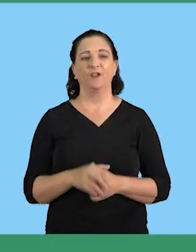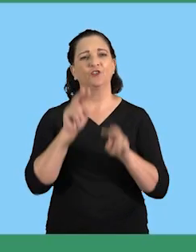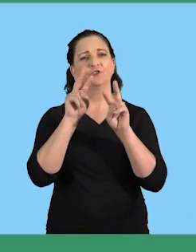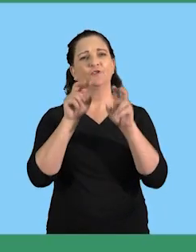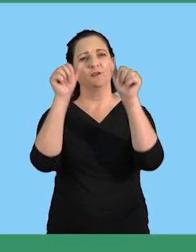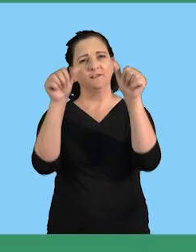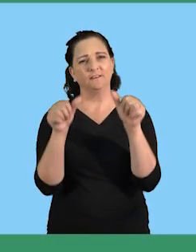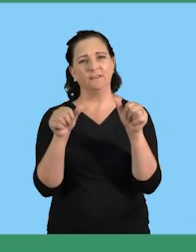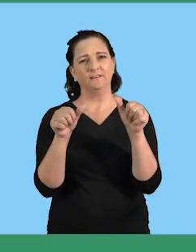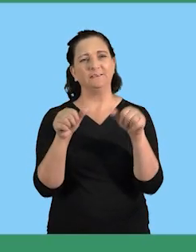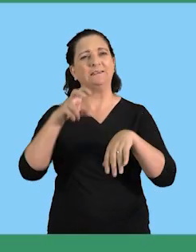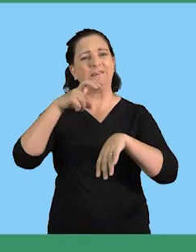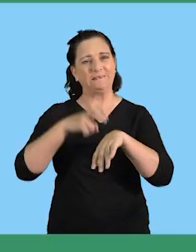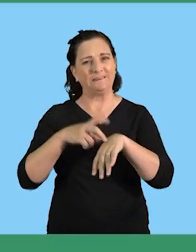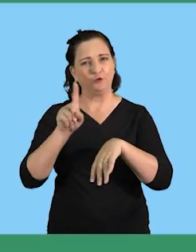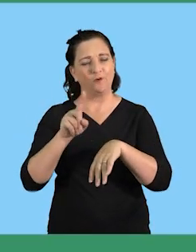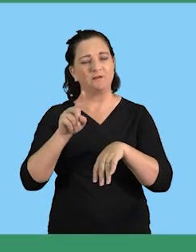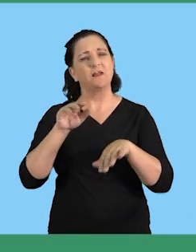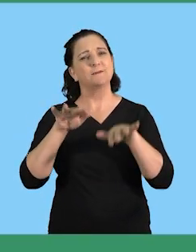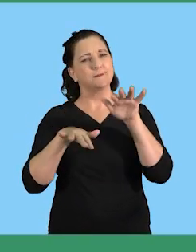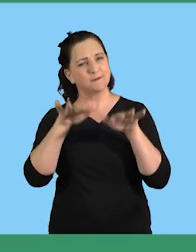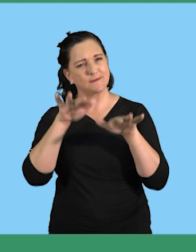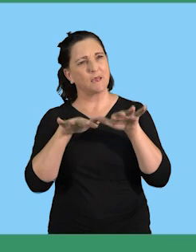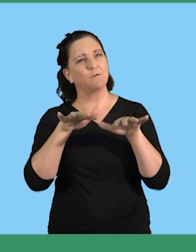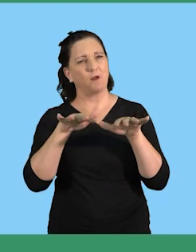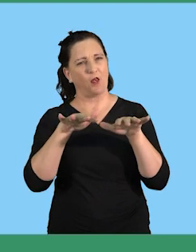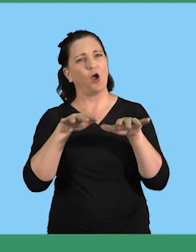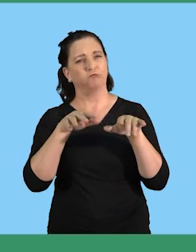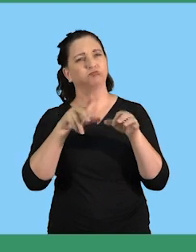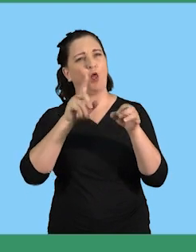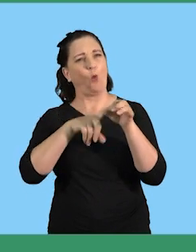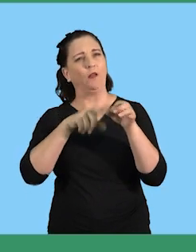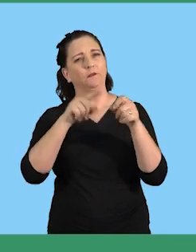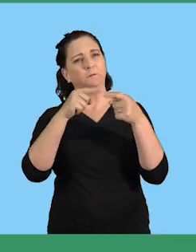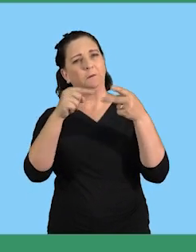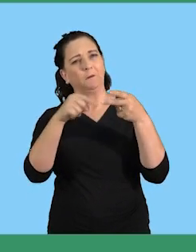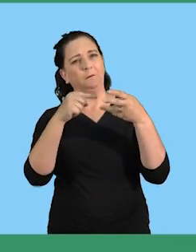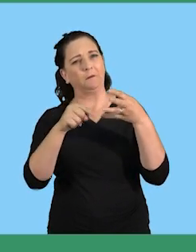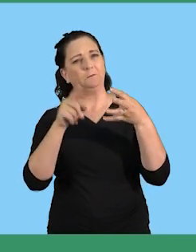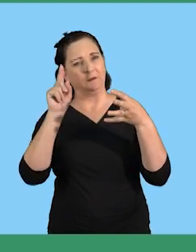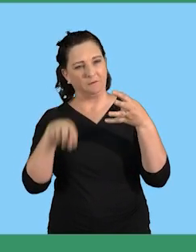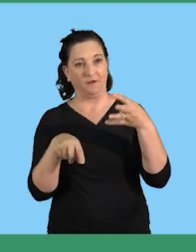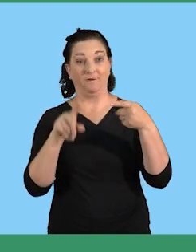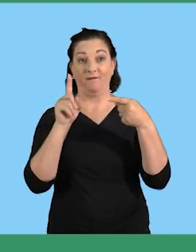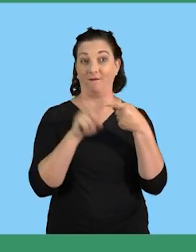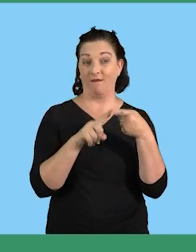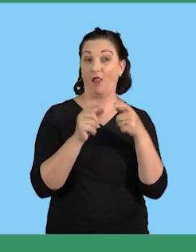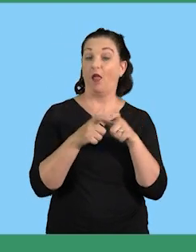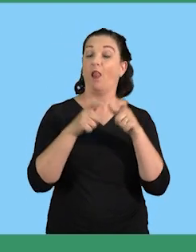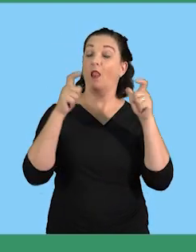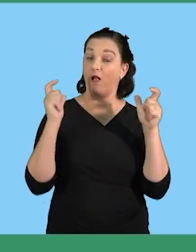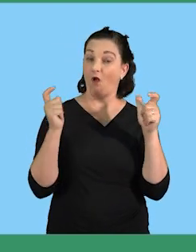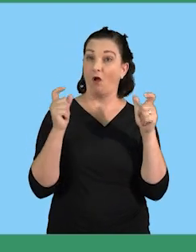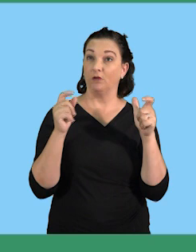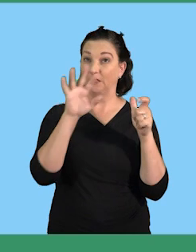visual aids require similar qualities to make them effective. They should use